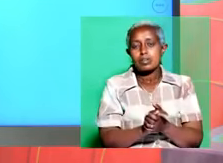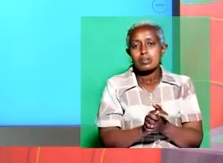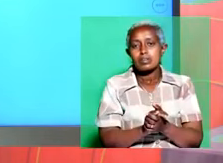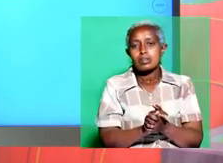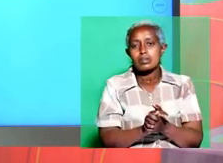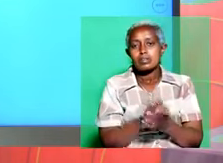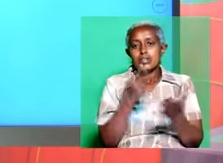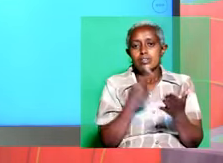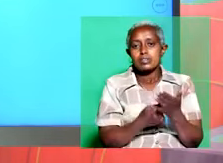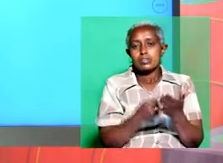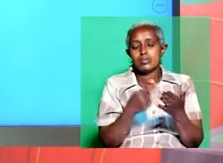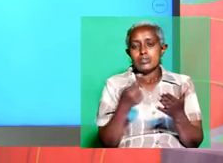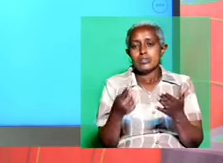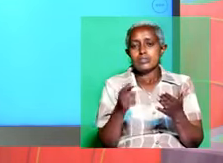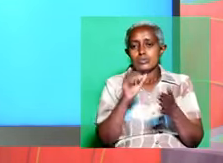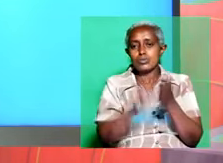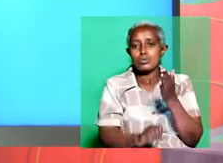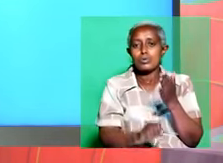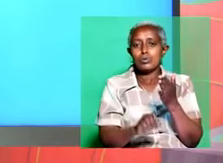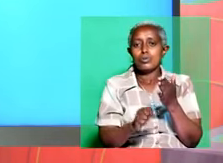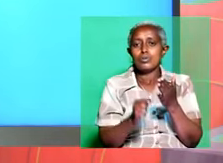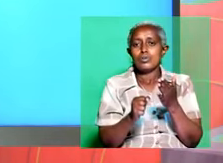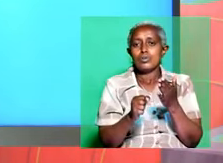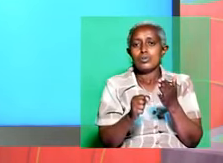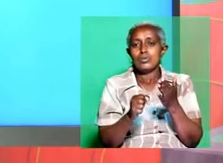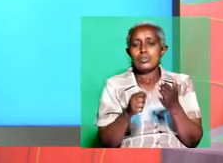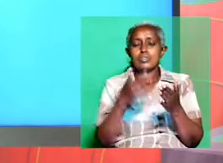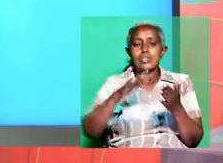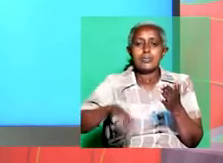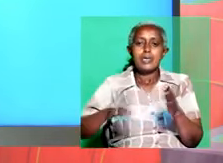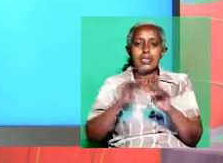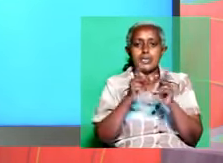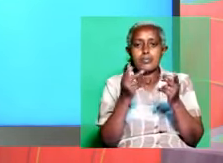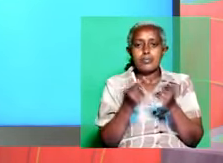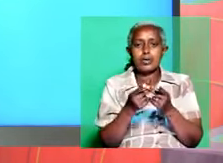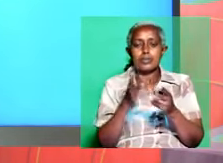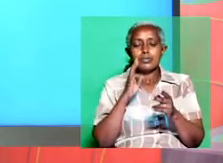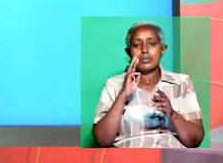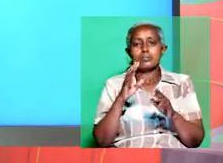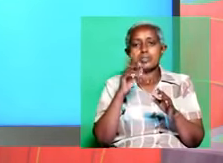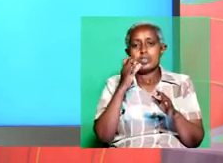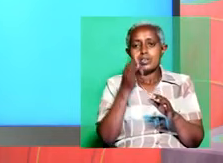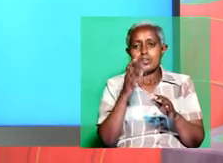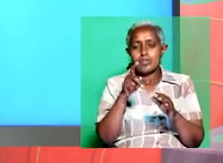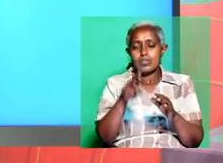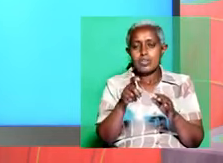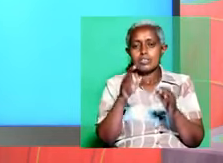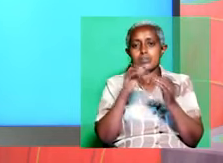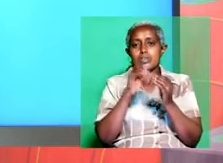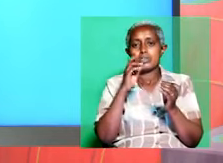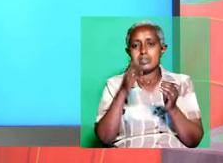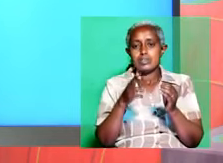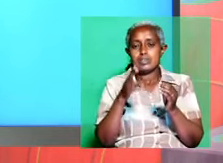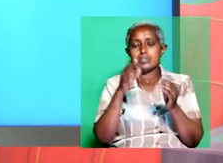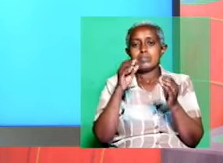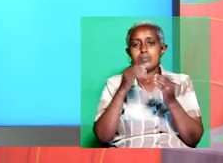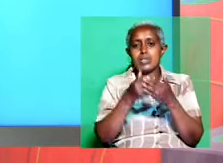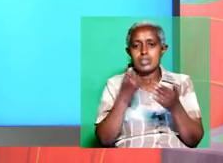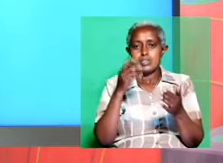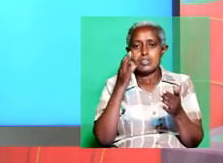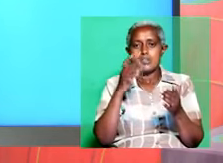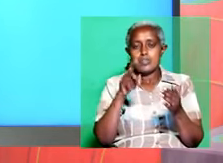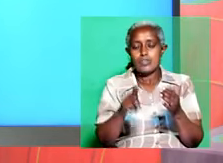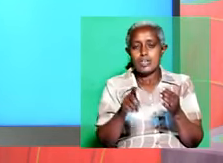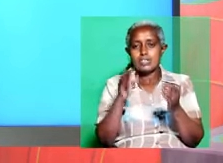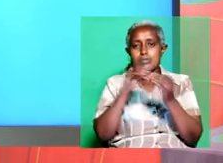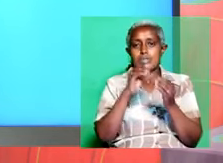factored out this one. So the remaining part will be this f of x plus h minus f of x. So we have here